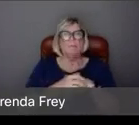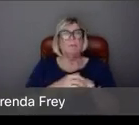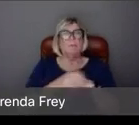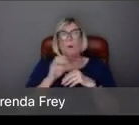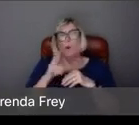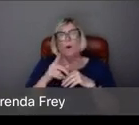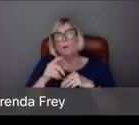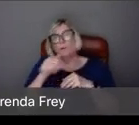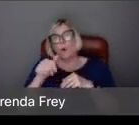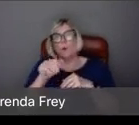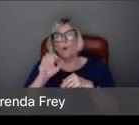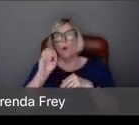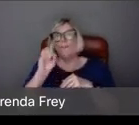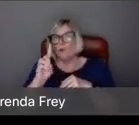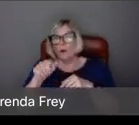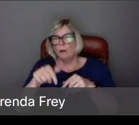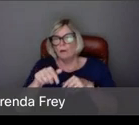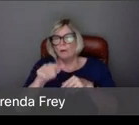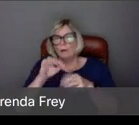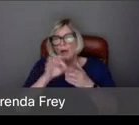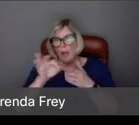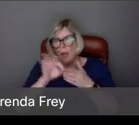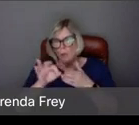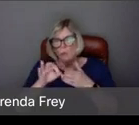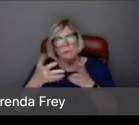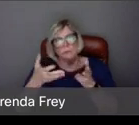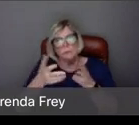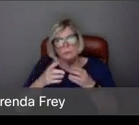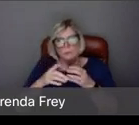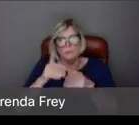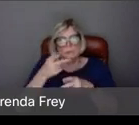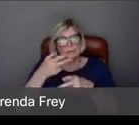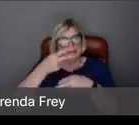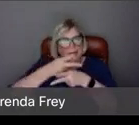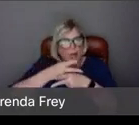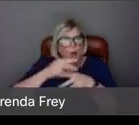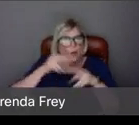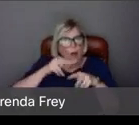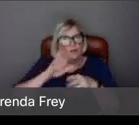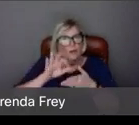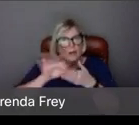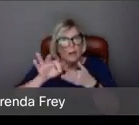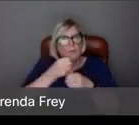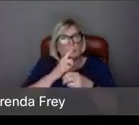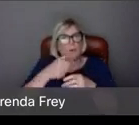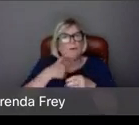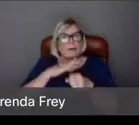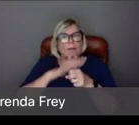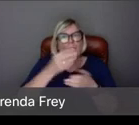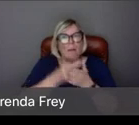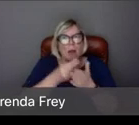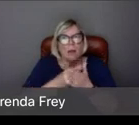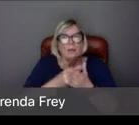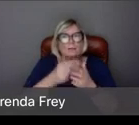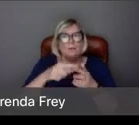overdraw the account, kind of the basic things of taking care of it. And then the other thing that you can